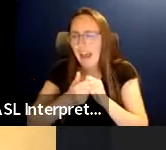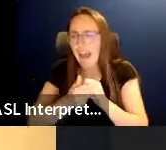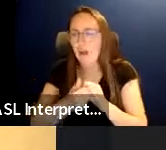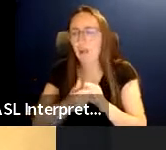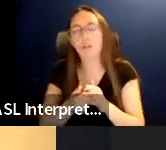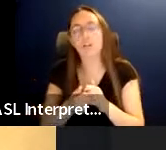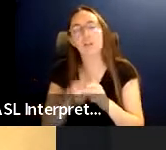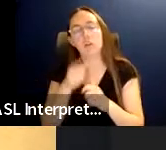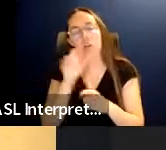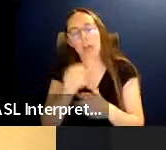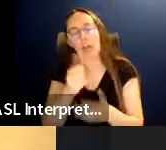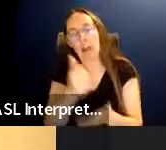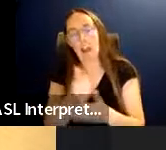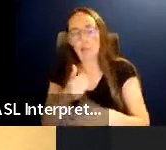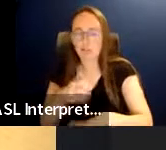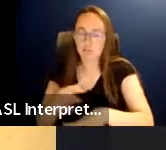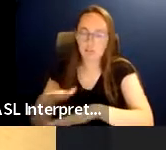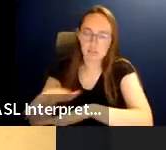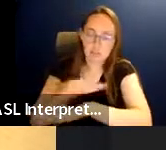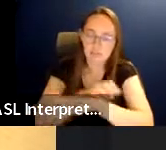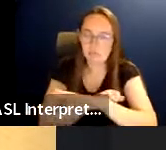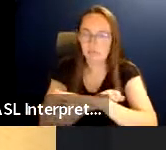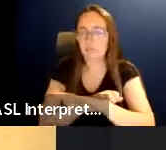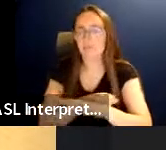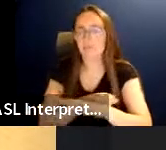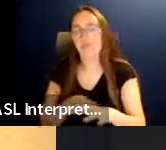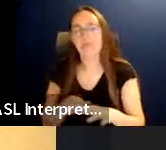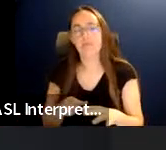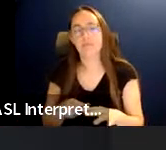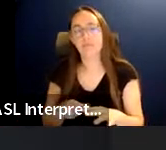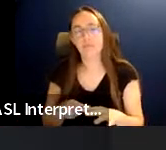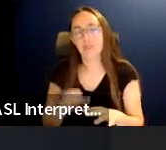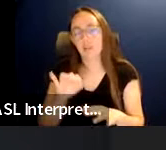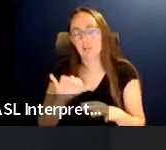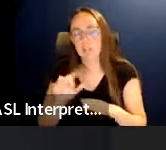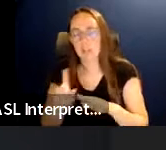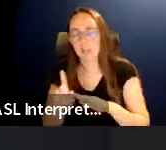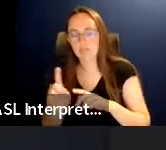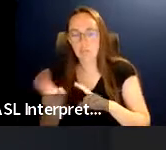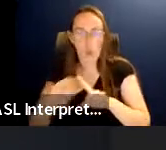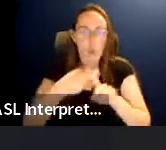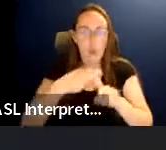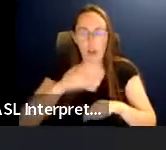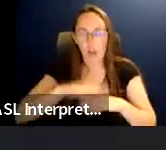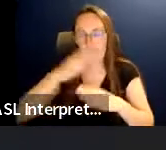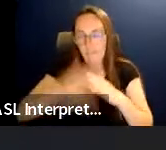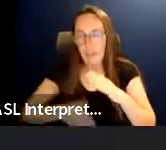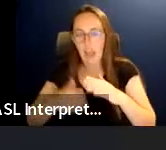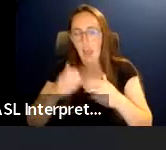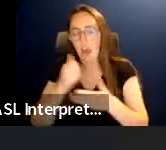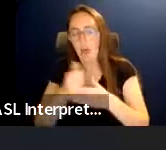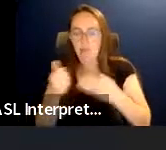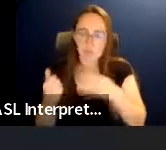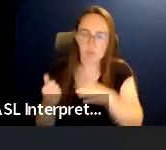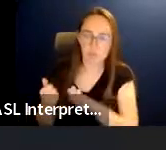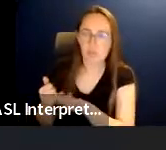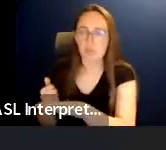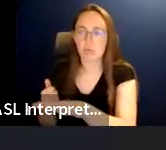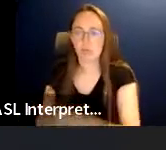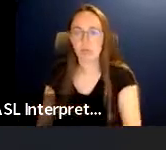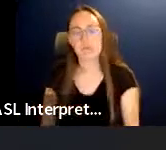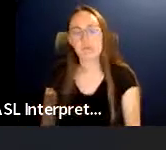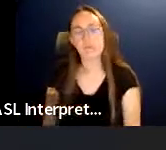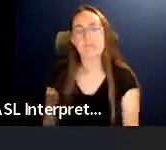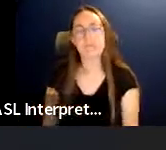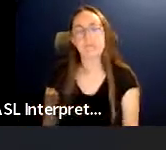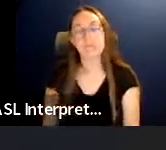glove donner and doffer out of Instamorph and making a little hook on the end. This is that silicone band that I was showing